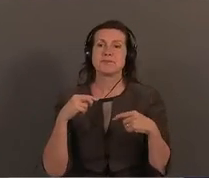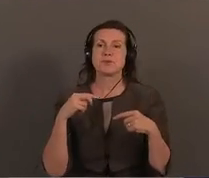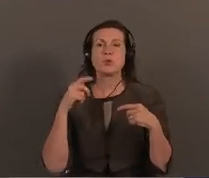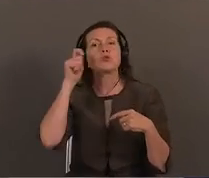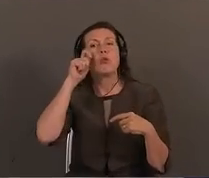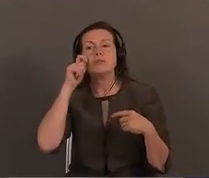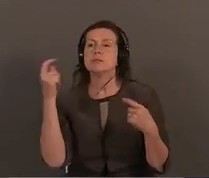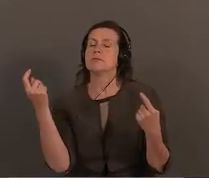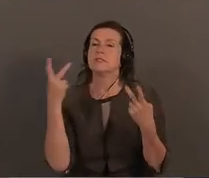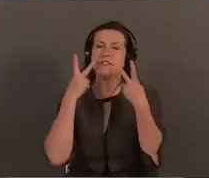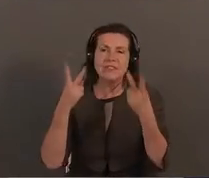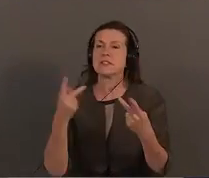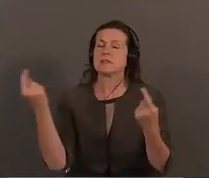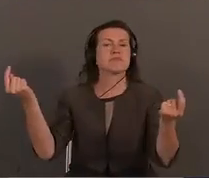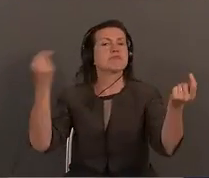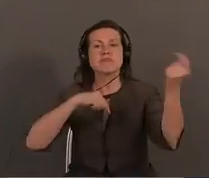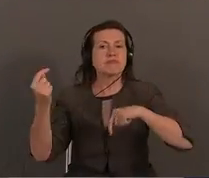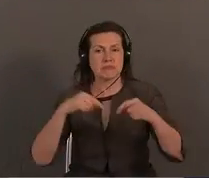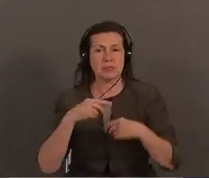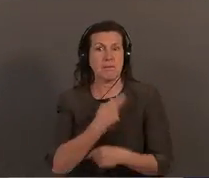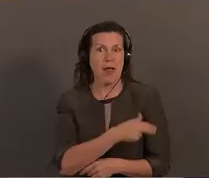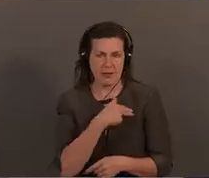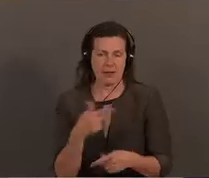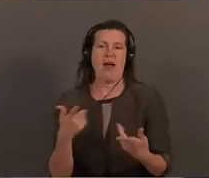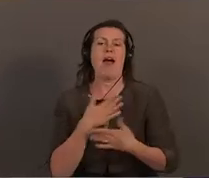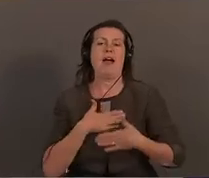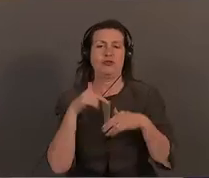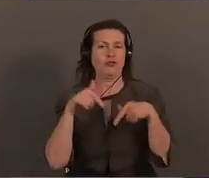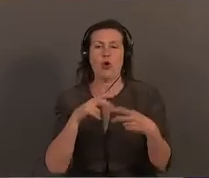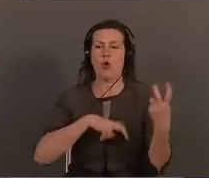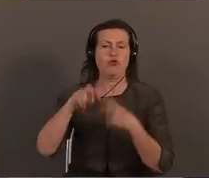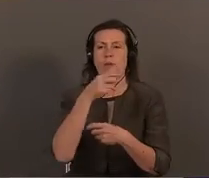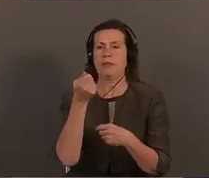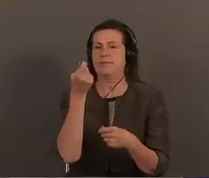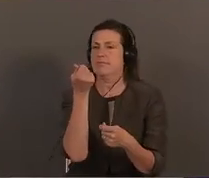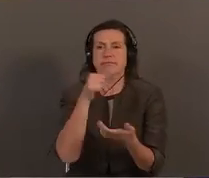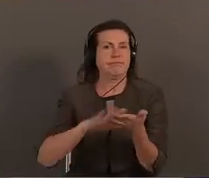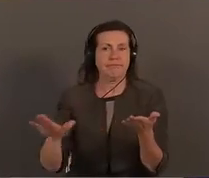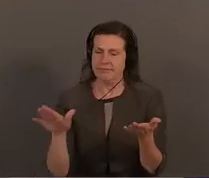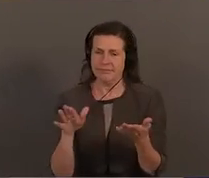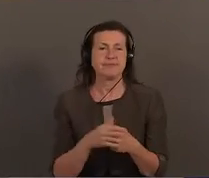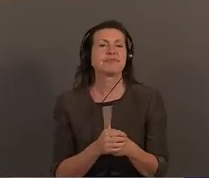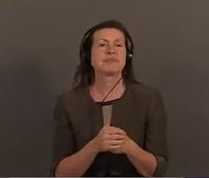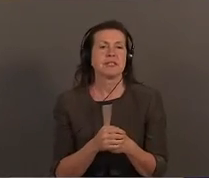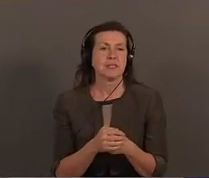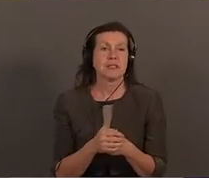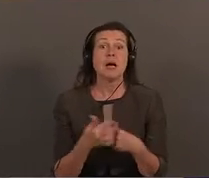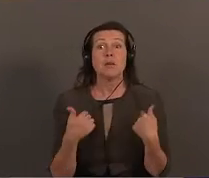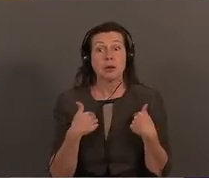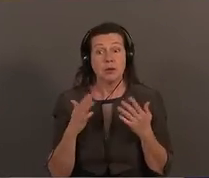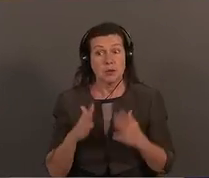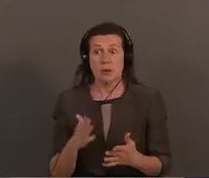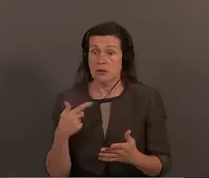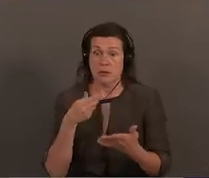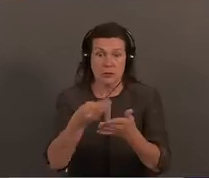your question, as far as consumers are concerned, I think consumers, it's a problem for them,